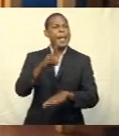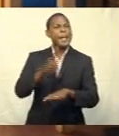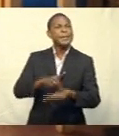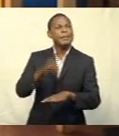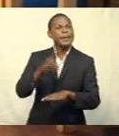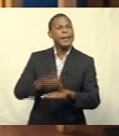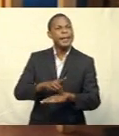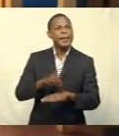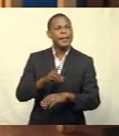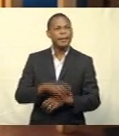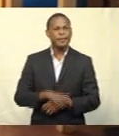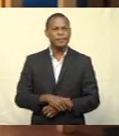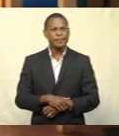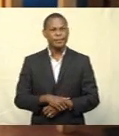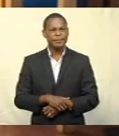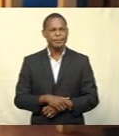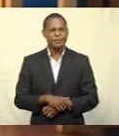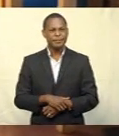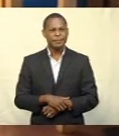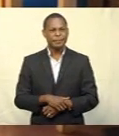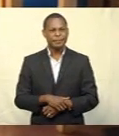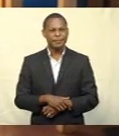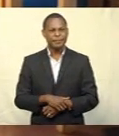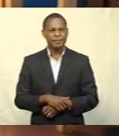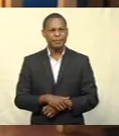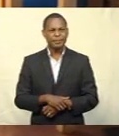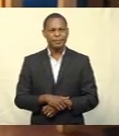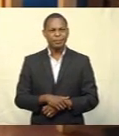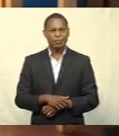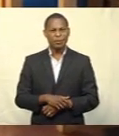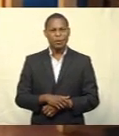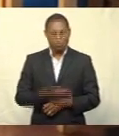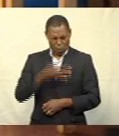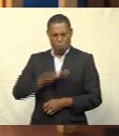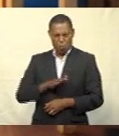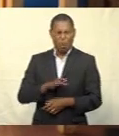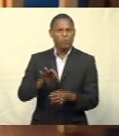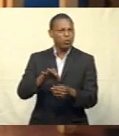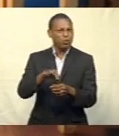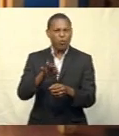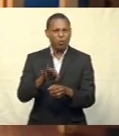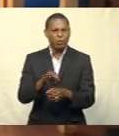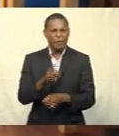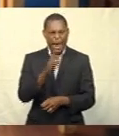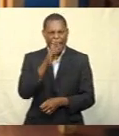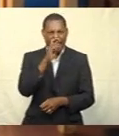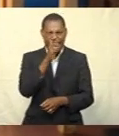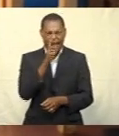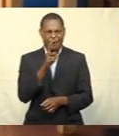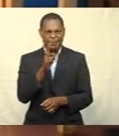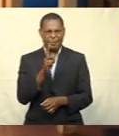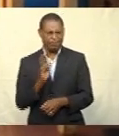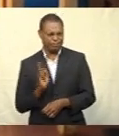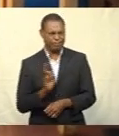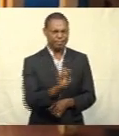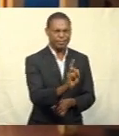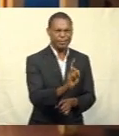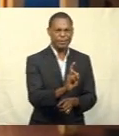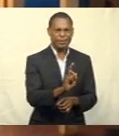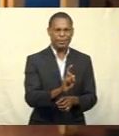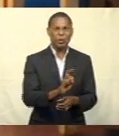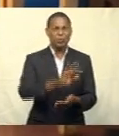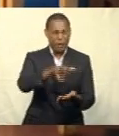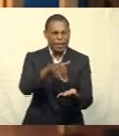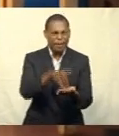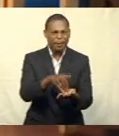maybe bedridden and they are eager to vote and they are not able to make to the police station. What's the